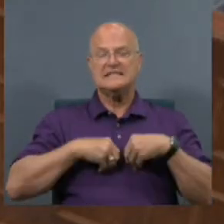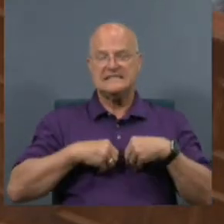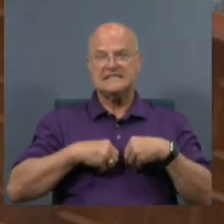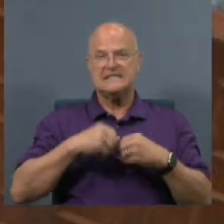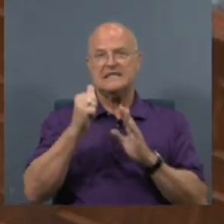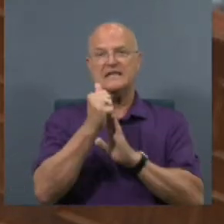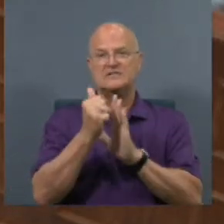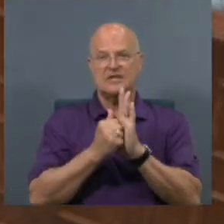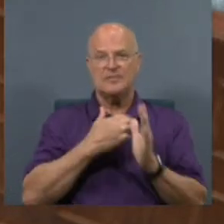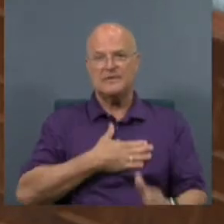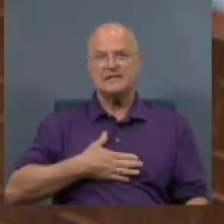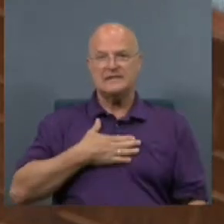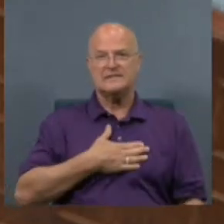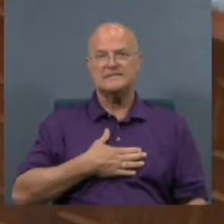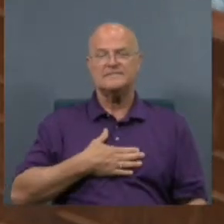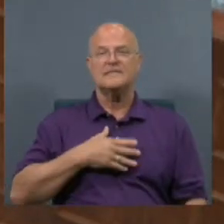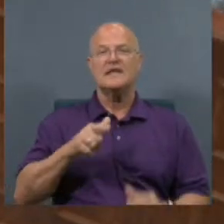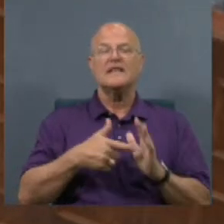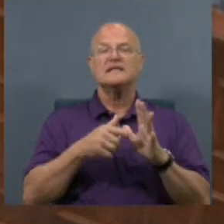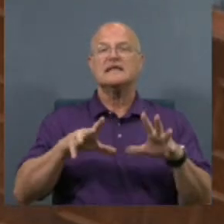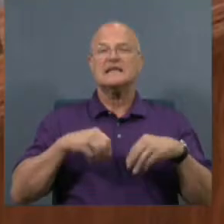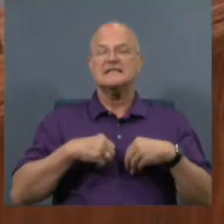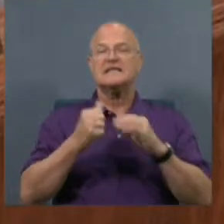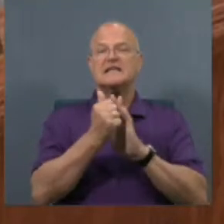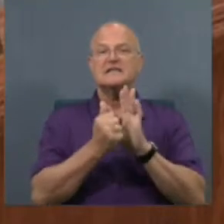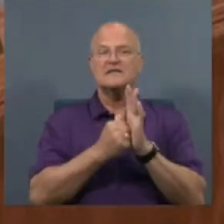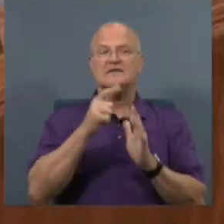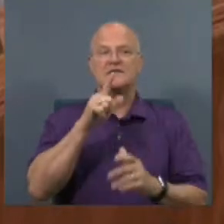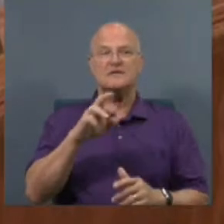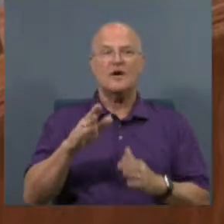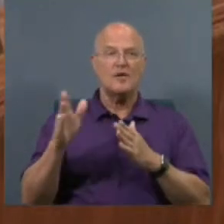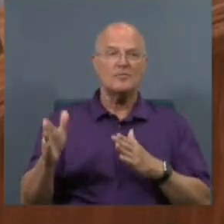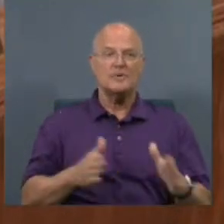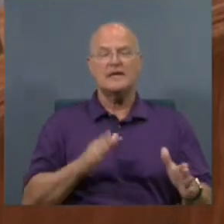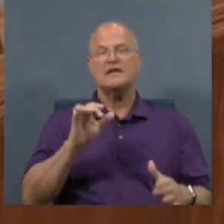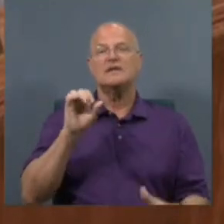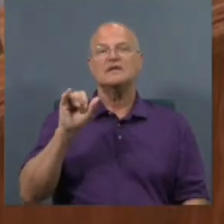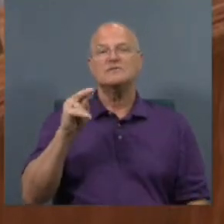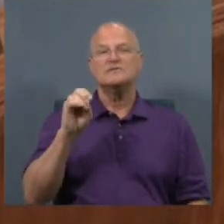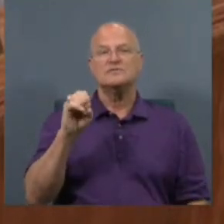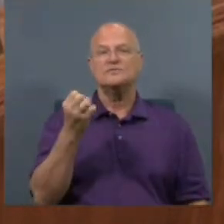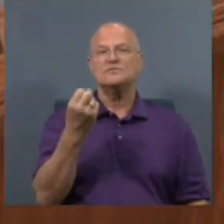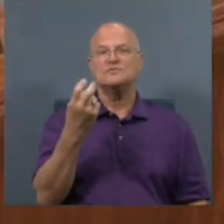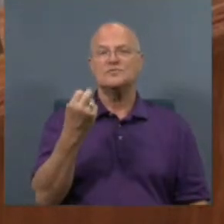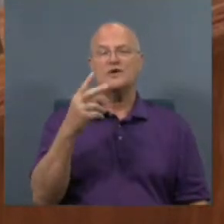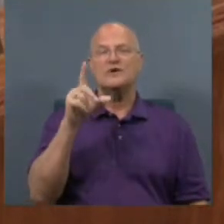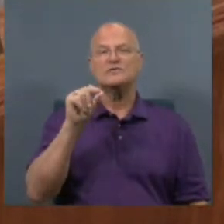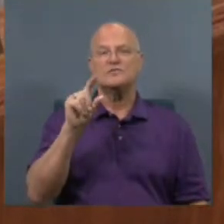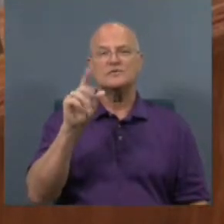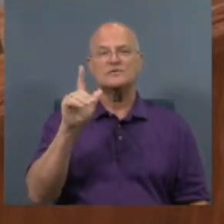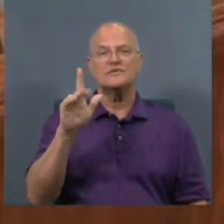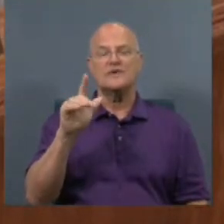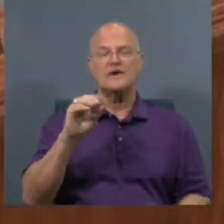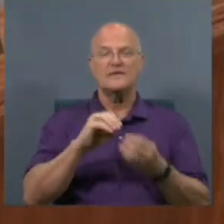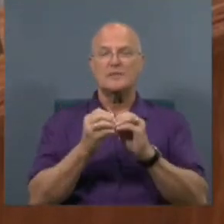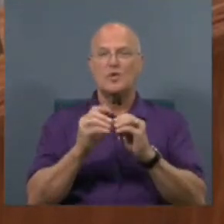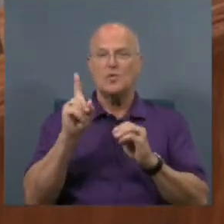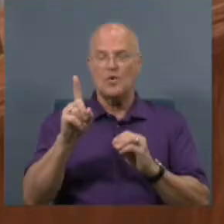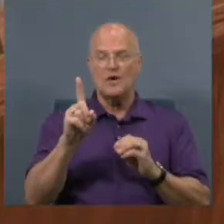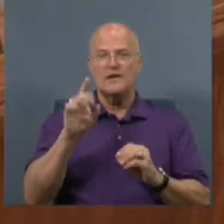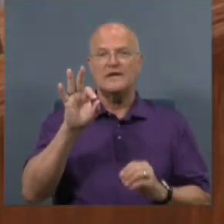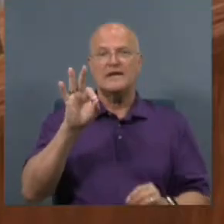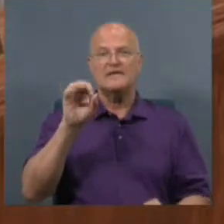please. Following is the consent agenda for the Little Rock Planning Commission, June 12th, 2025. Item number 1, file